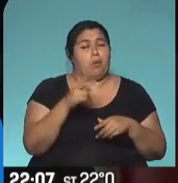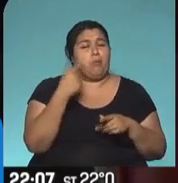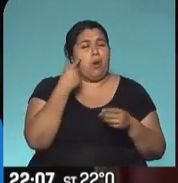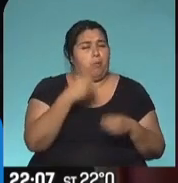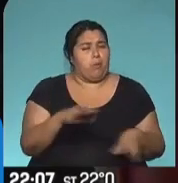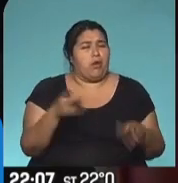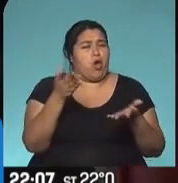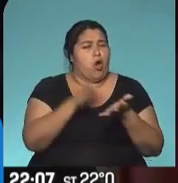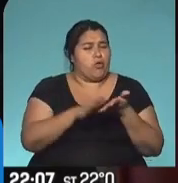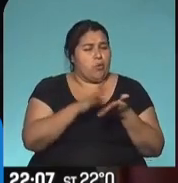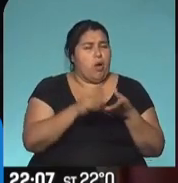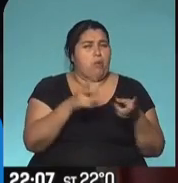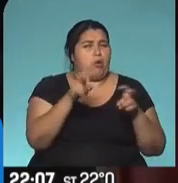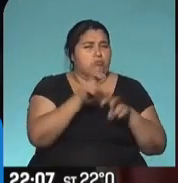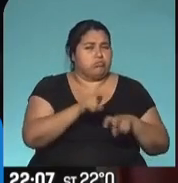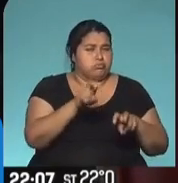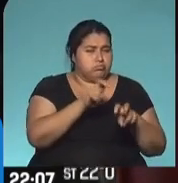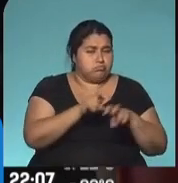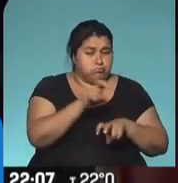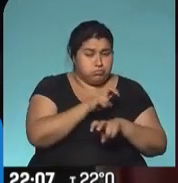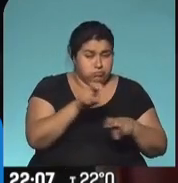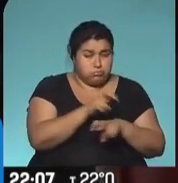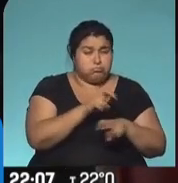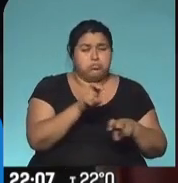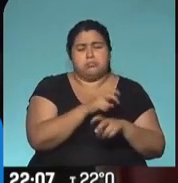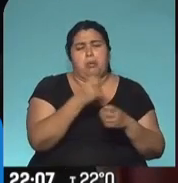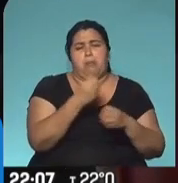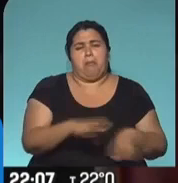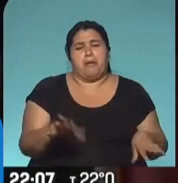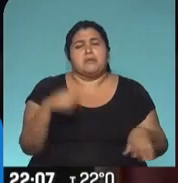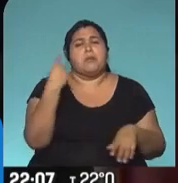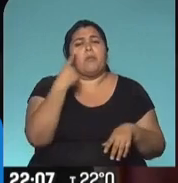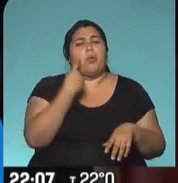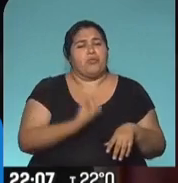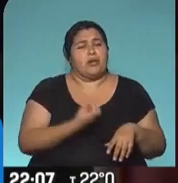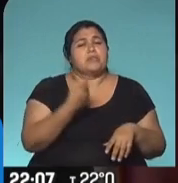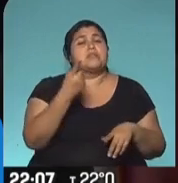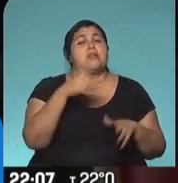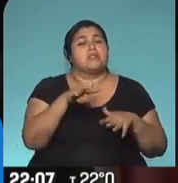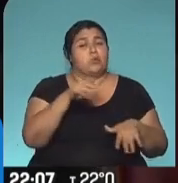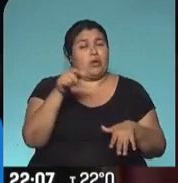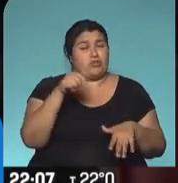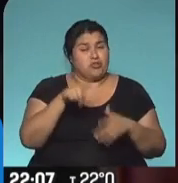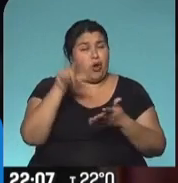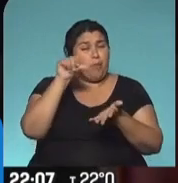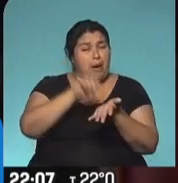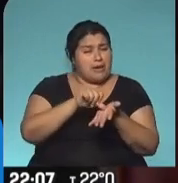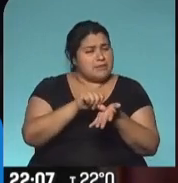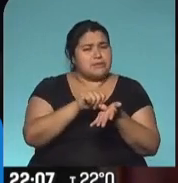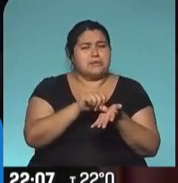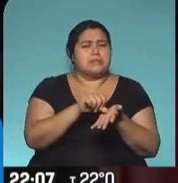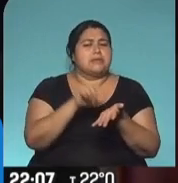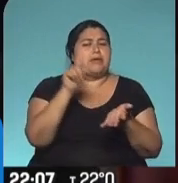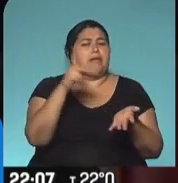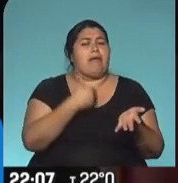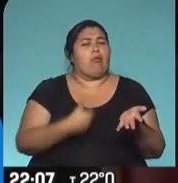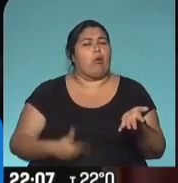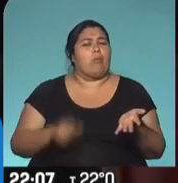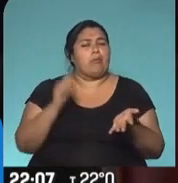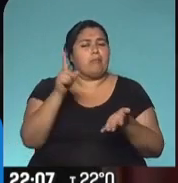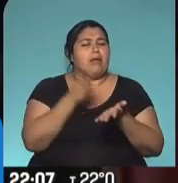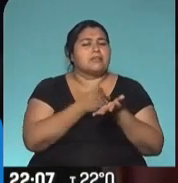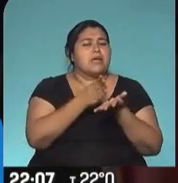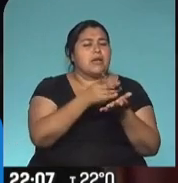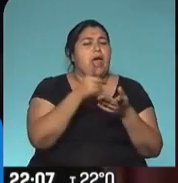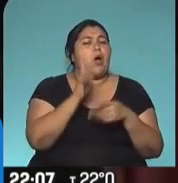seats in the election. And very sad for many people in this country who will now have a government that is continuing